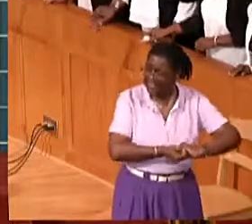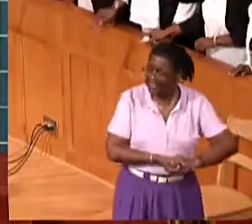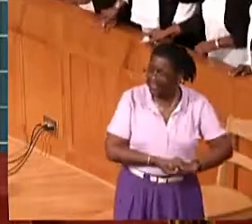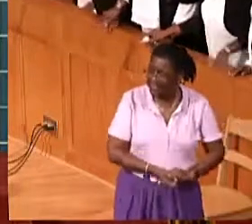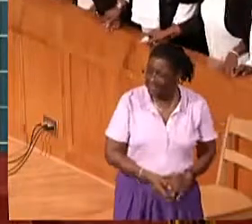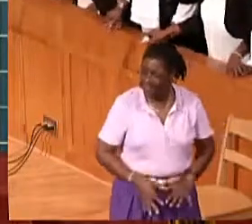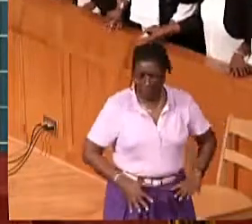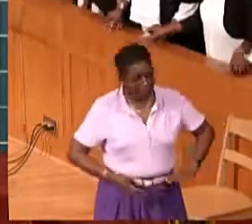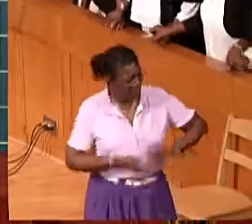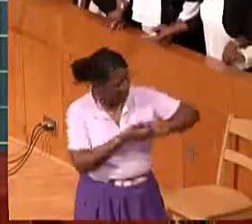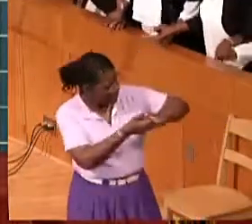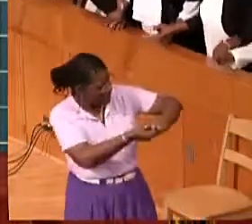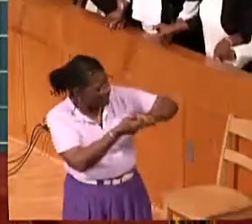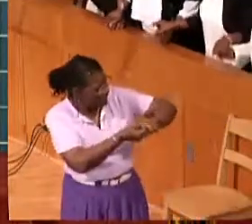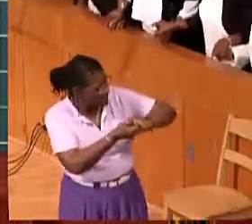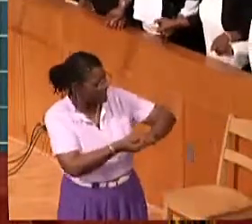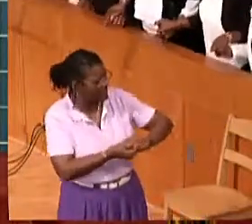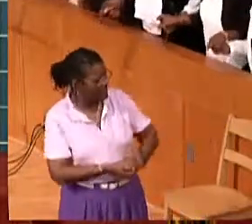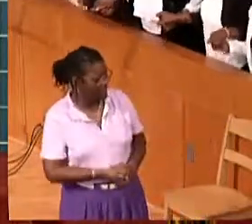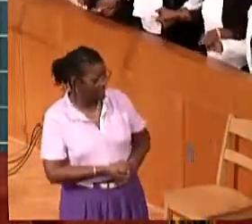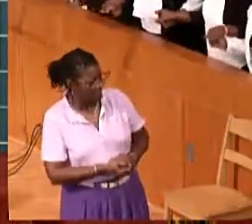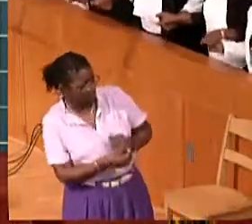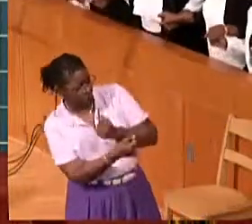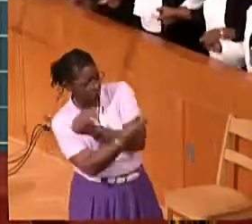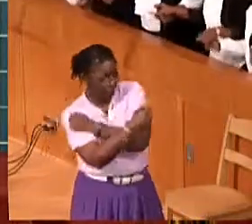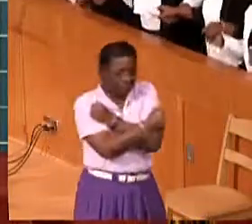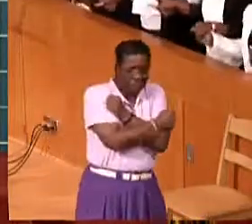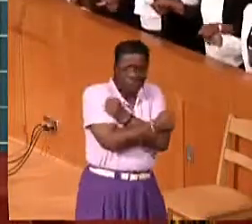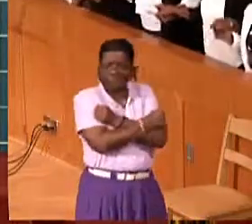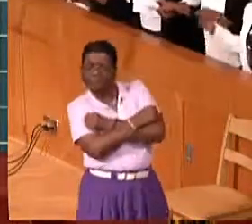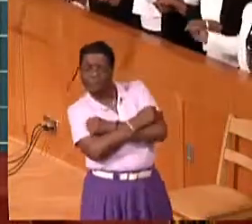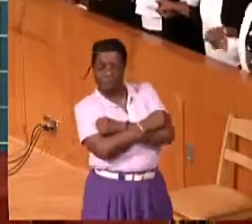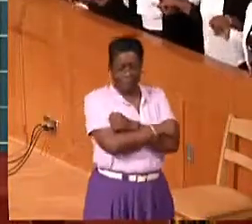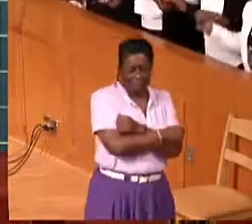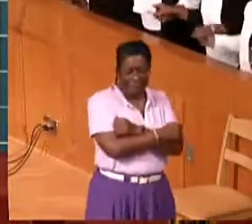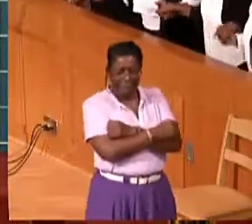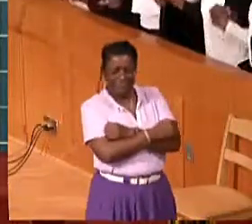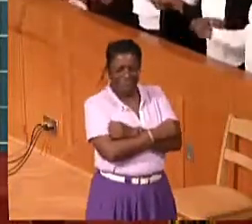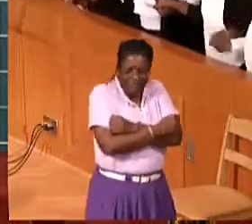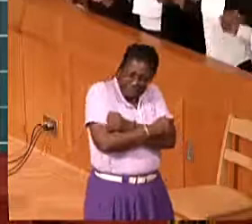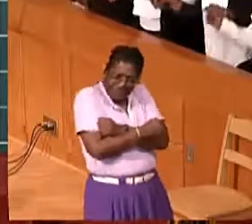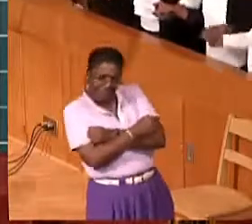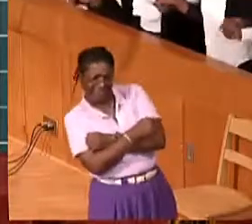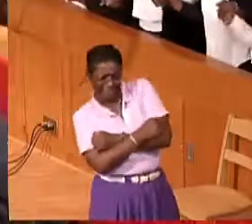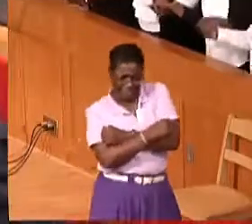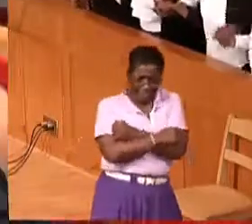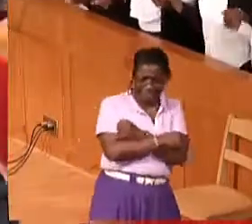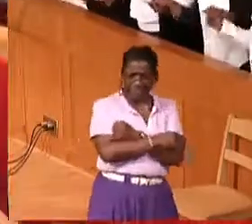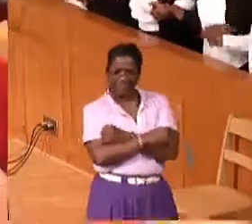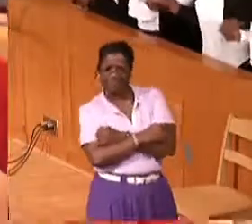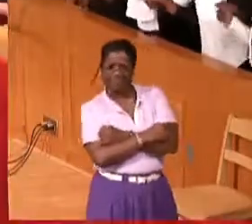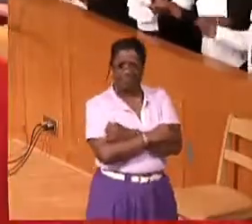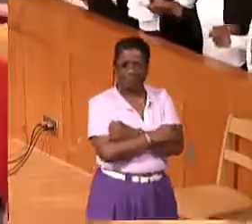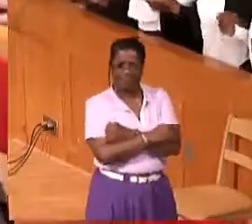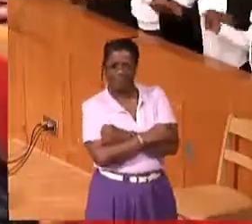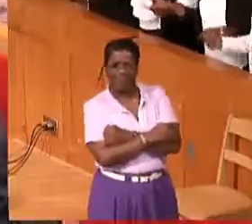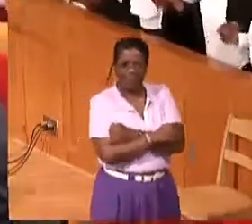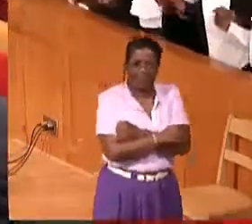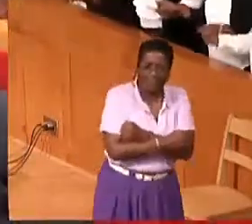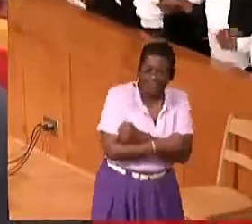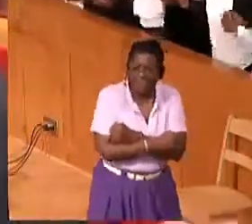your neighbor, shake them and rock them and shake them. Say,